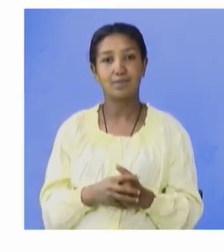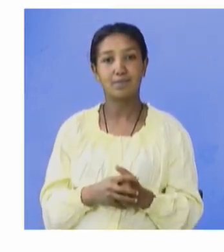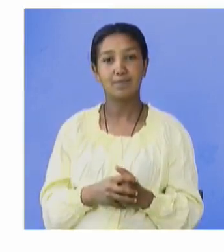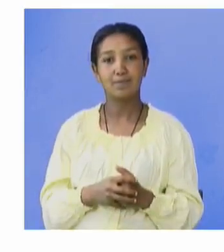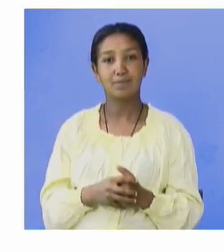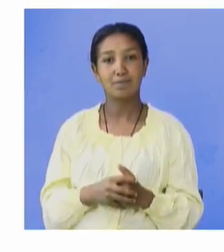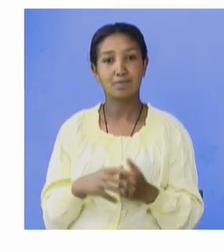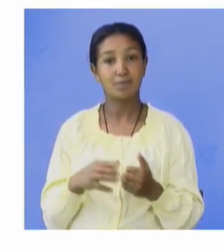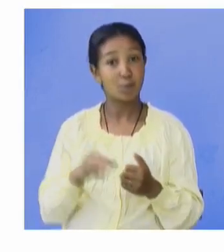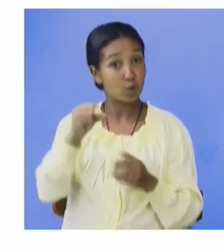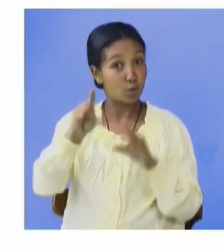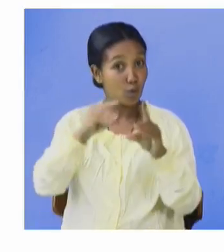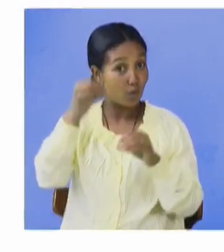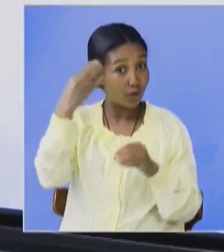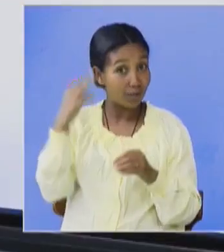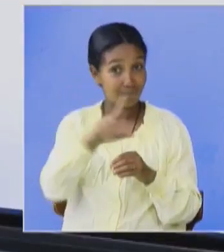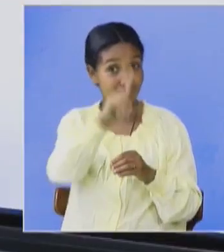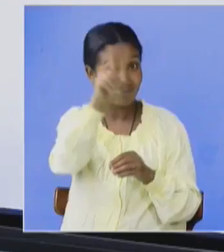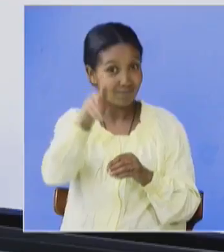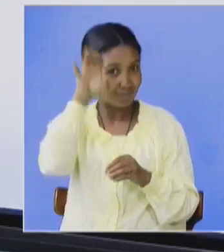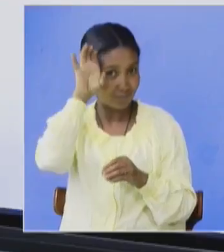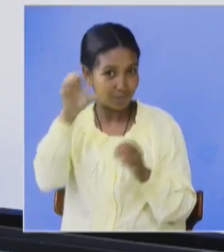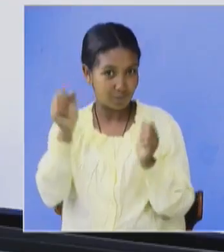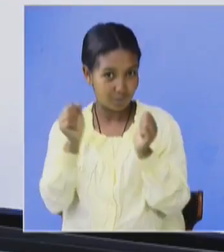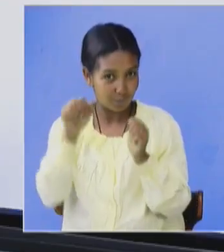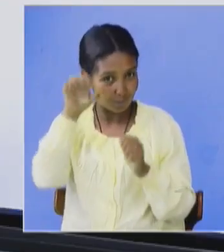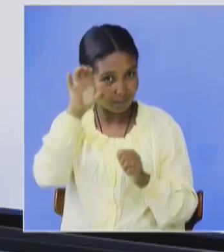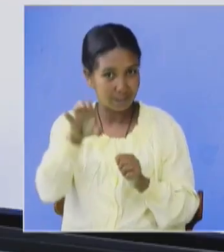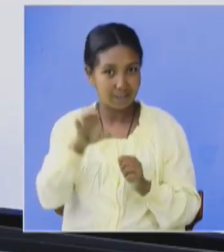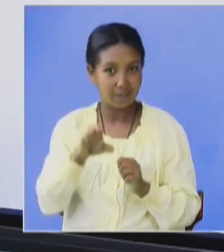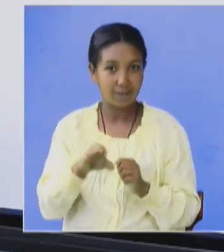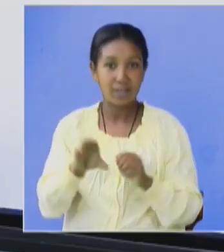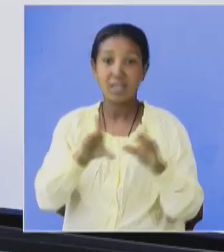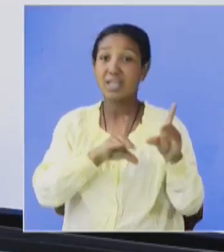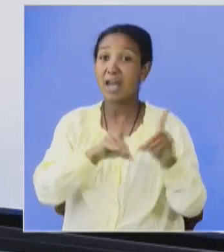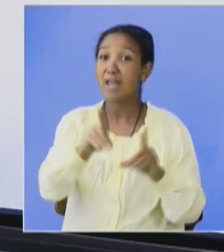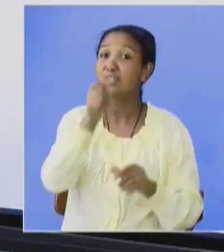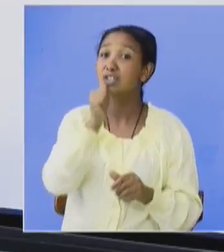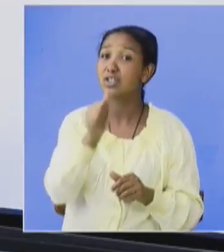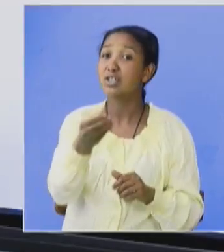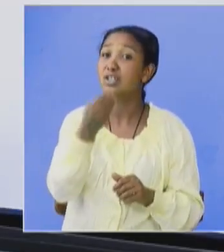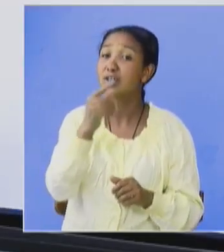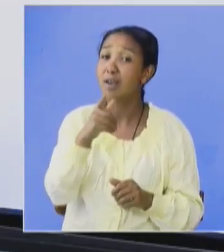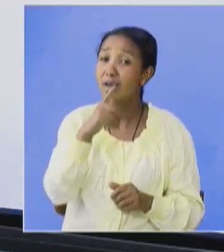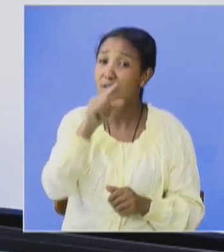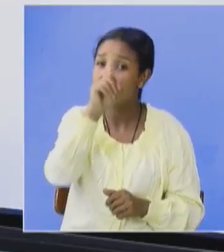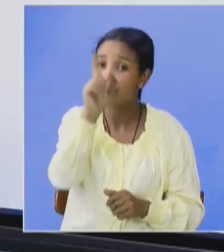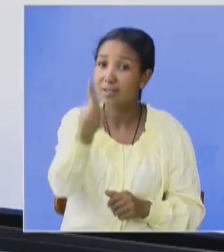Here is what? Don't forget that. What? Question mark. Does she eat lunch?